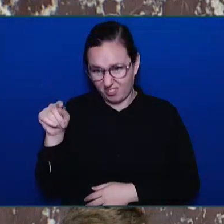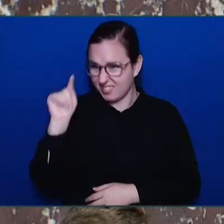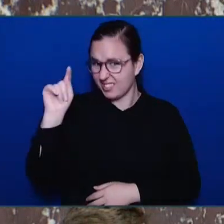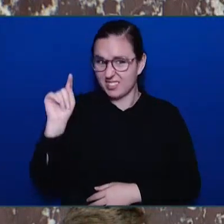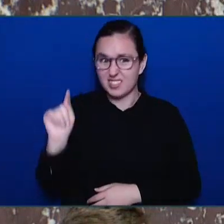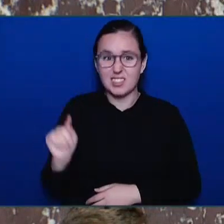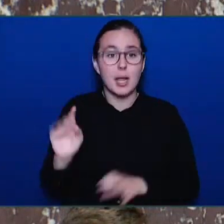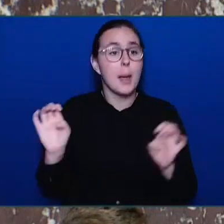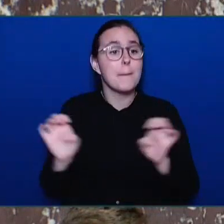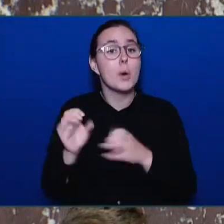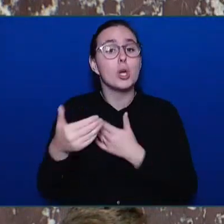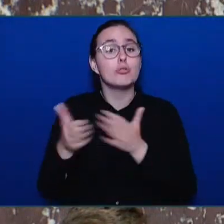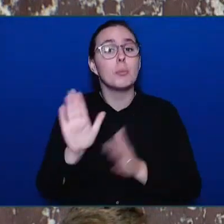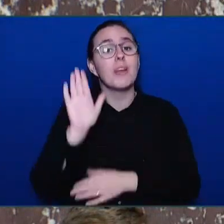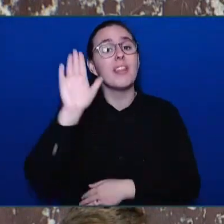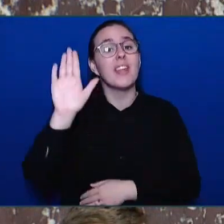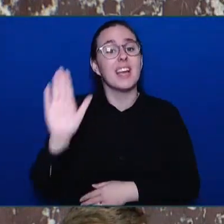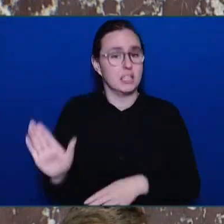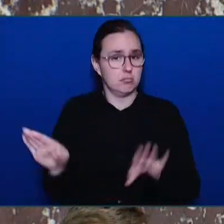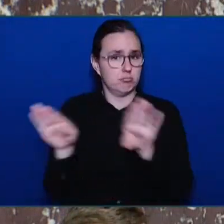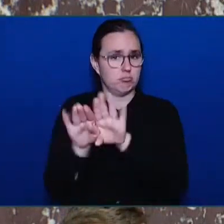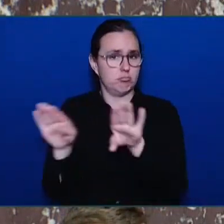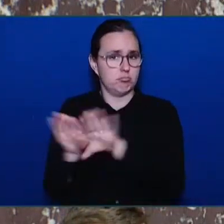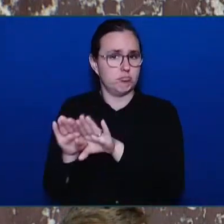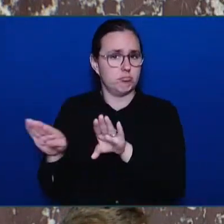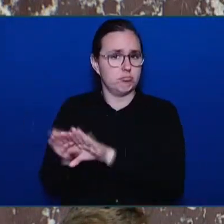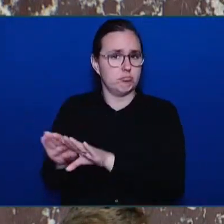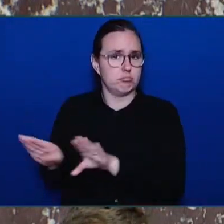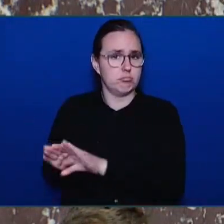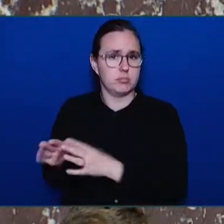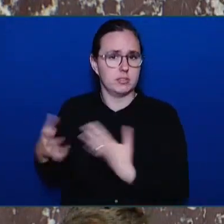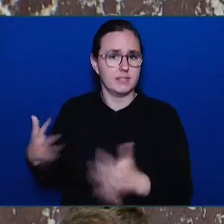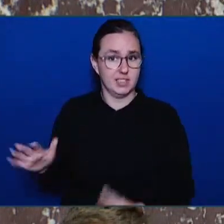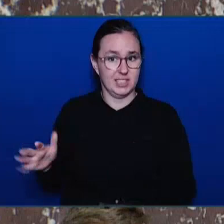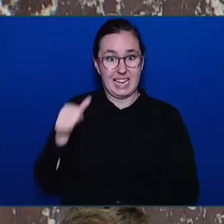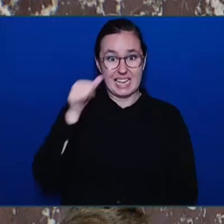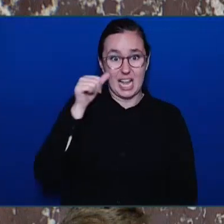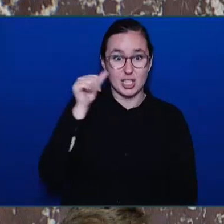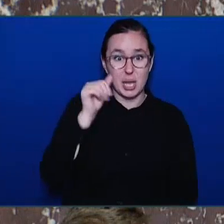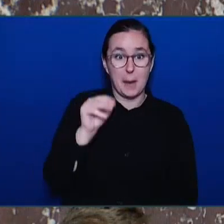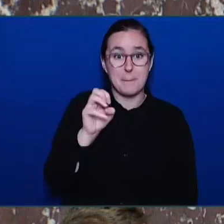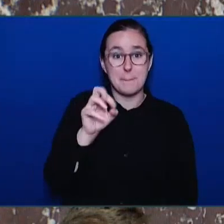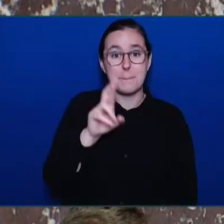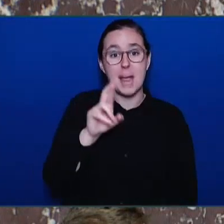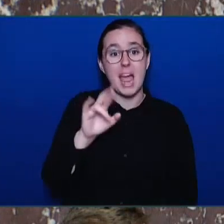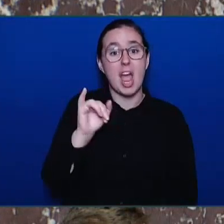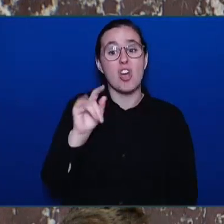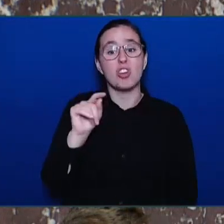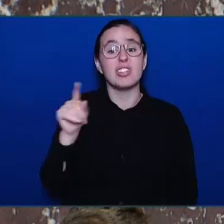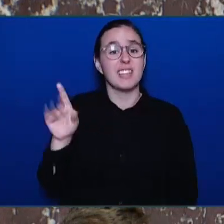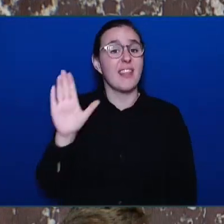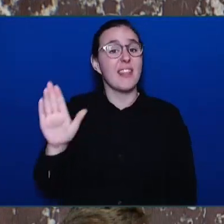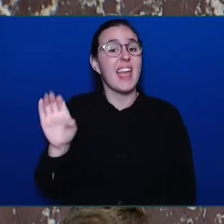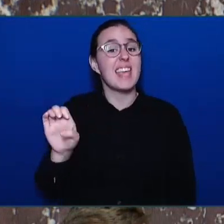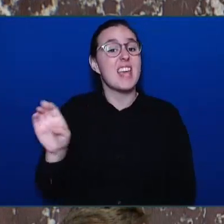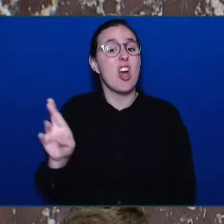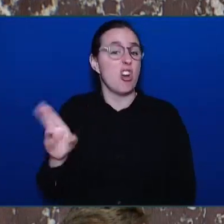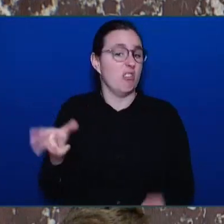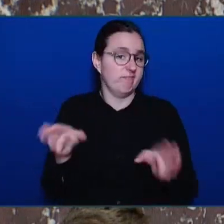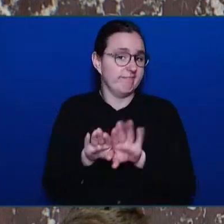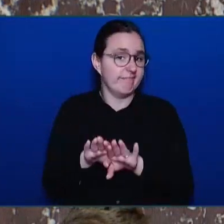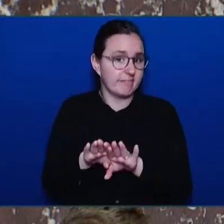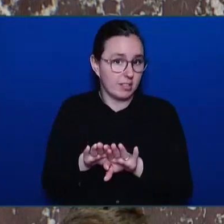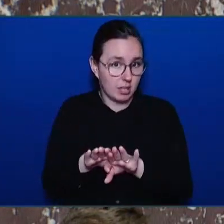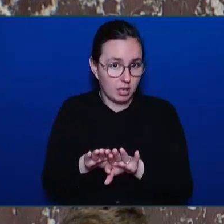their ER closed again, and in fact the community found out after it was already closed. To make matters worse, Mr.